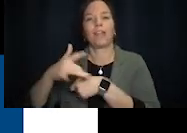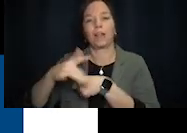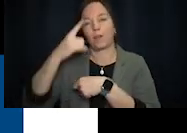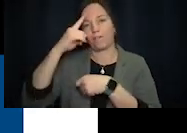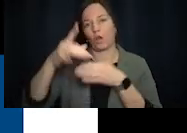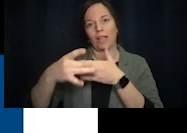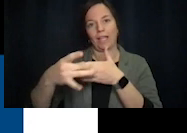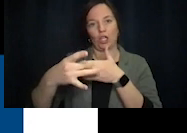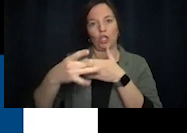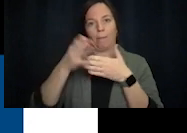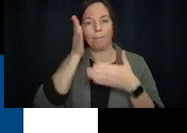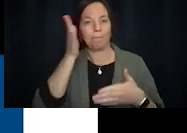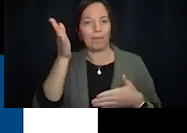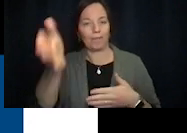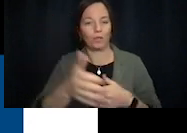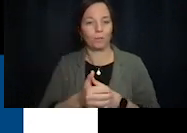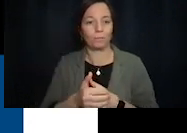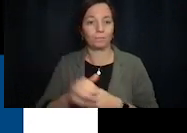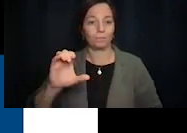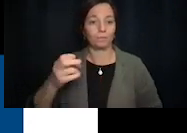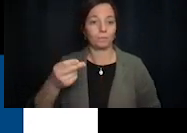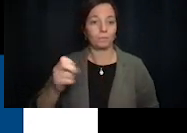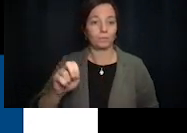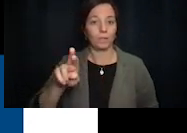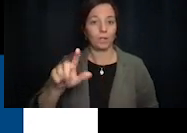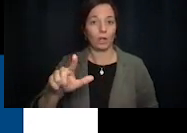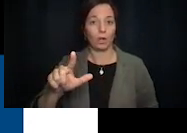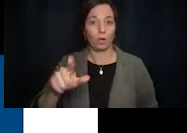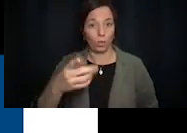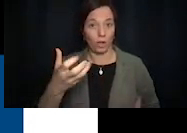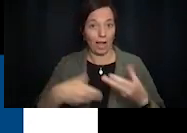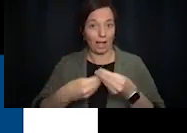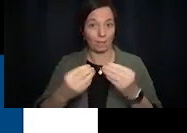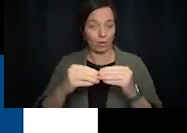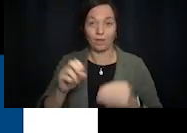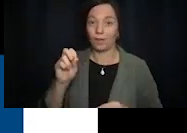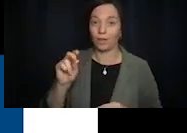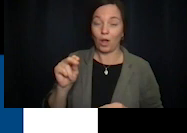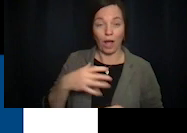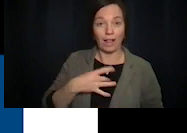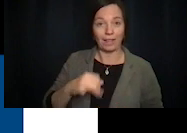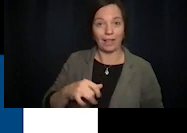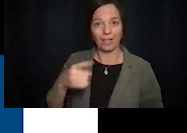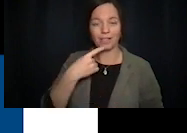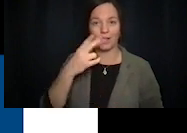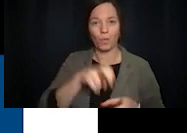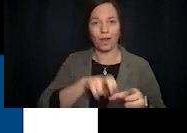forward. Cheryl, you have anything you want to add? No, that's okay. I like how you said you're going to walk